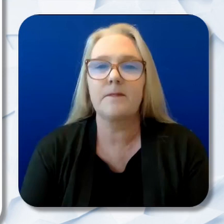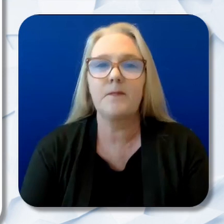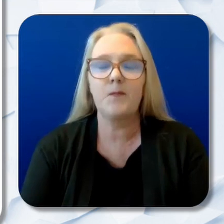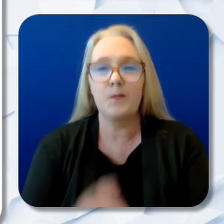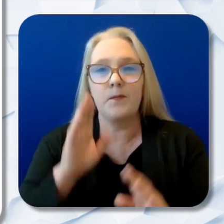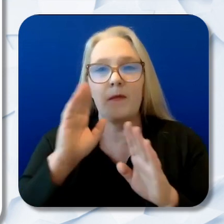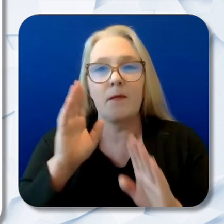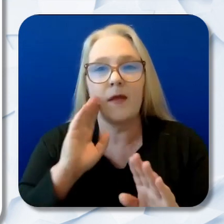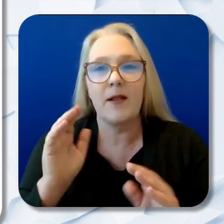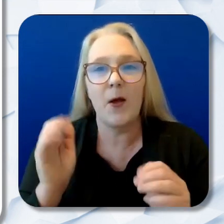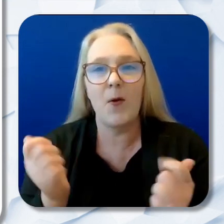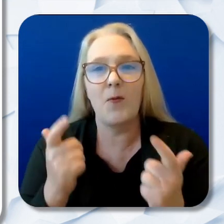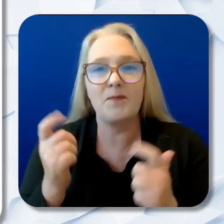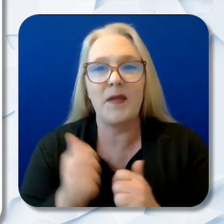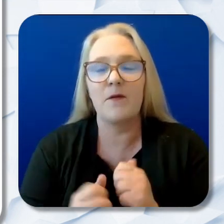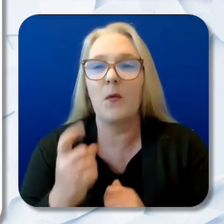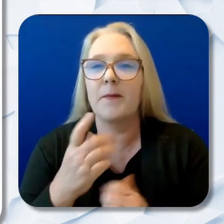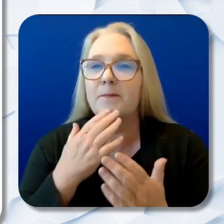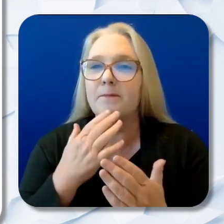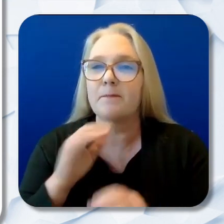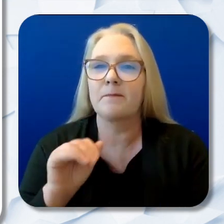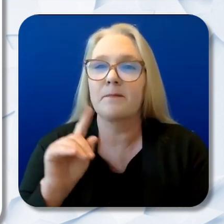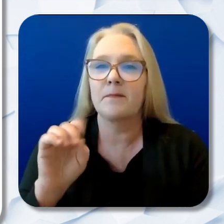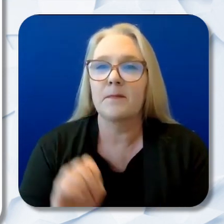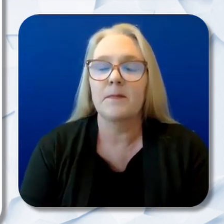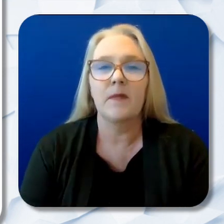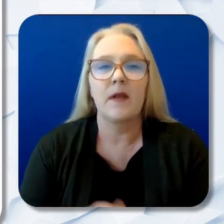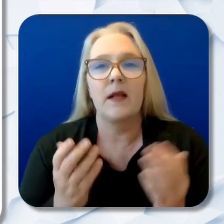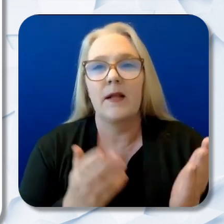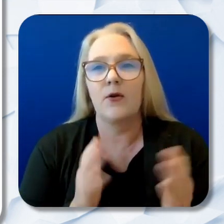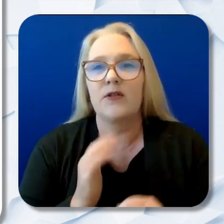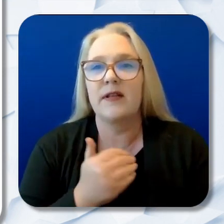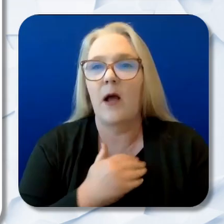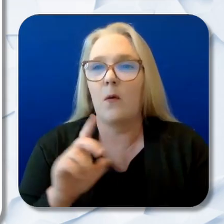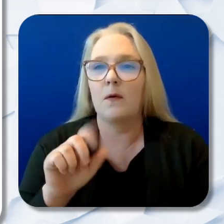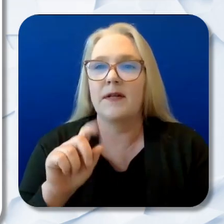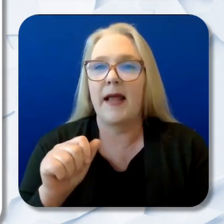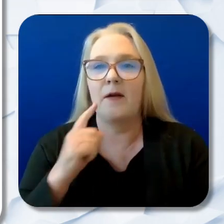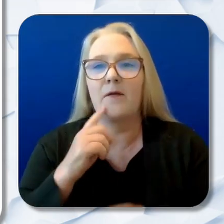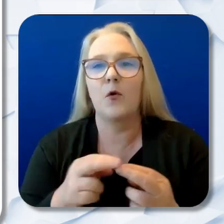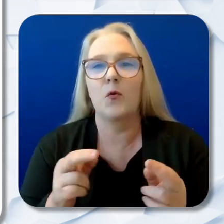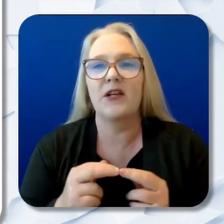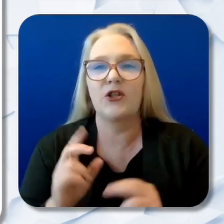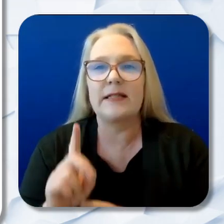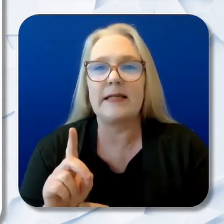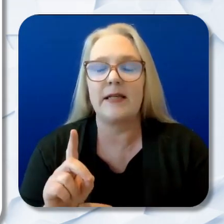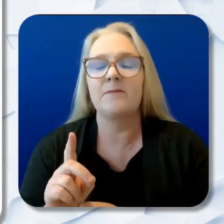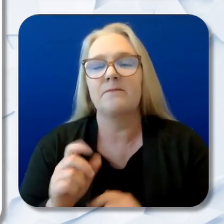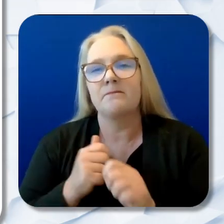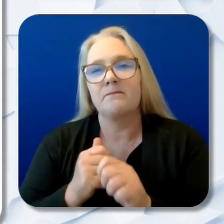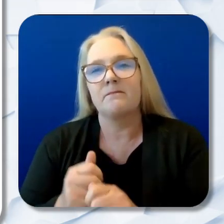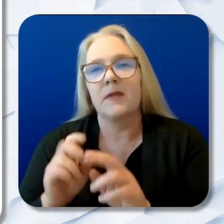Hello, everyone. Thank you, Jade. So here is our data for Region D. Based on the needs assessment